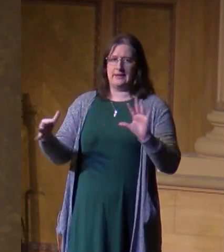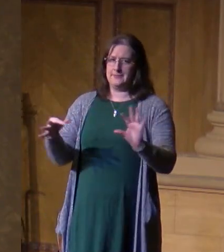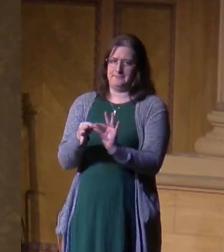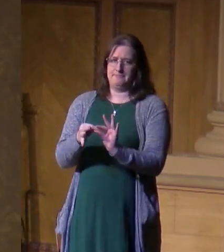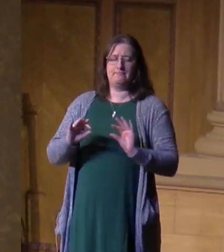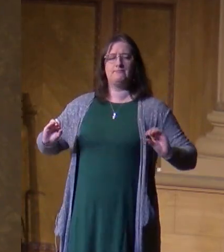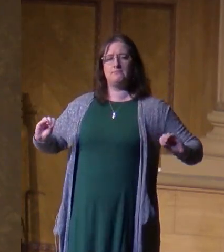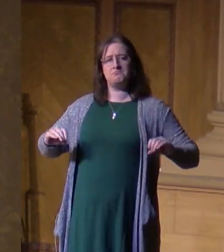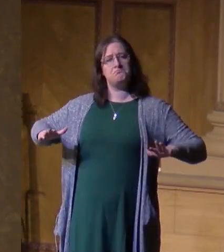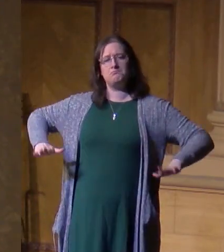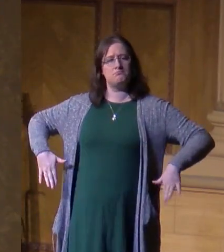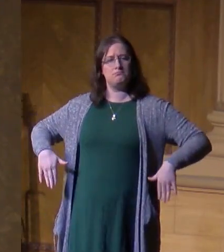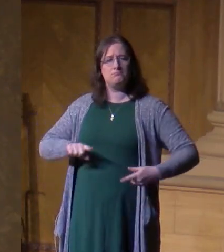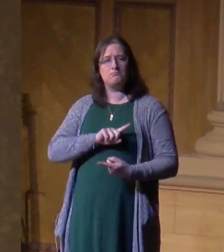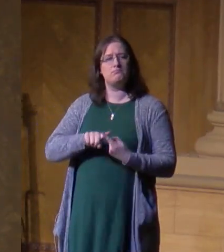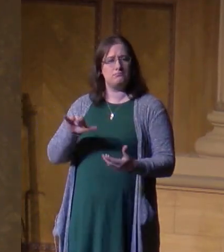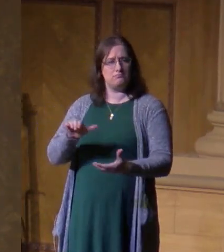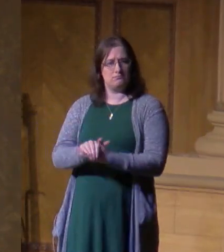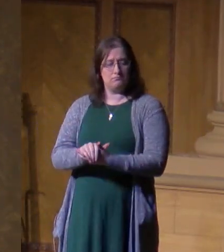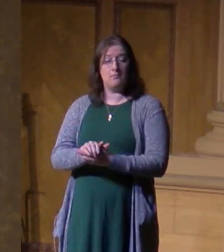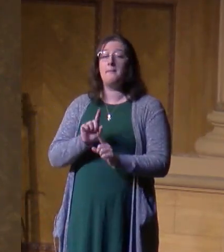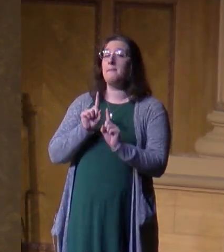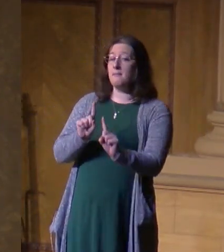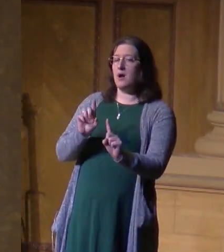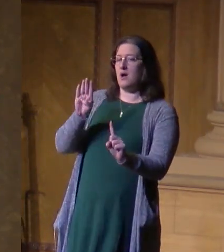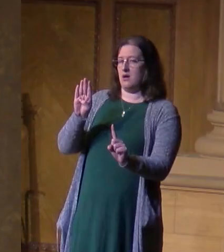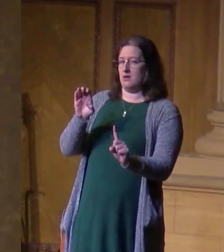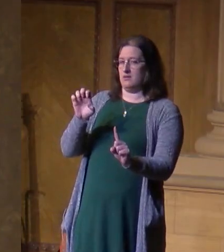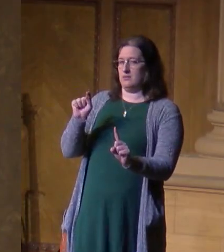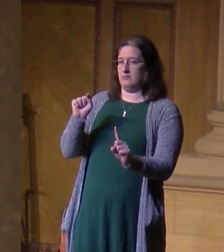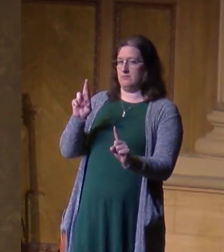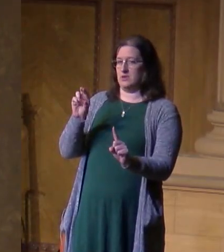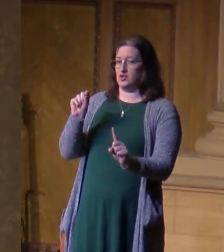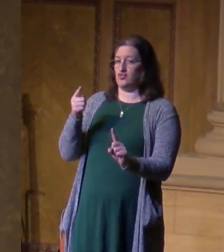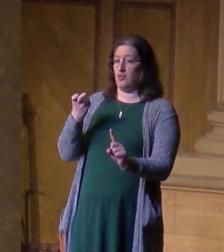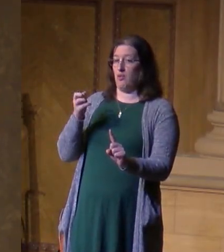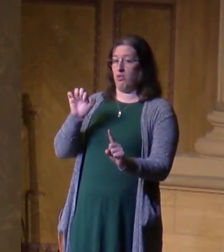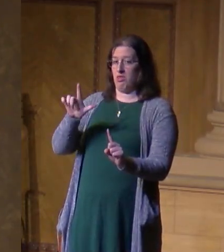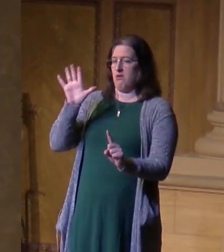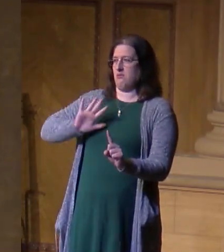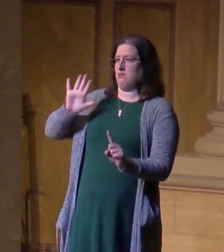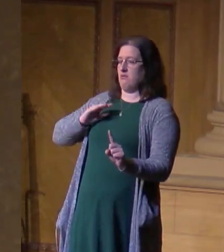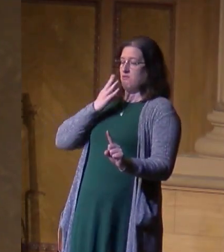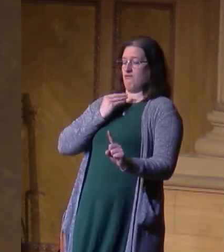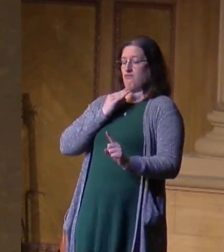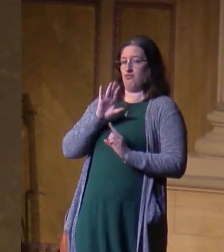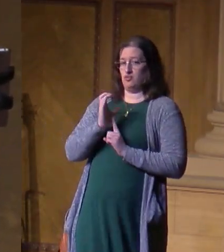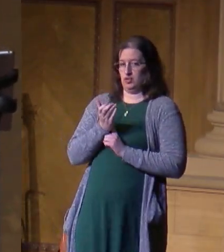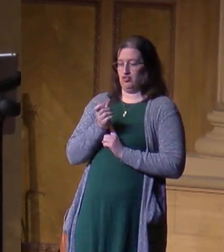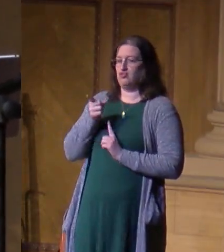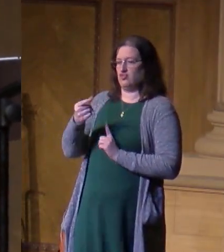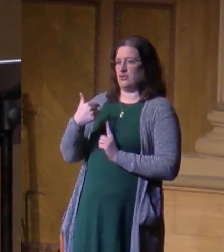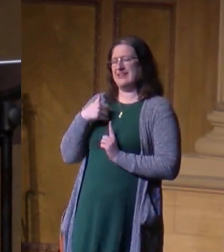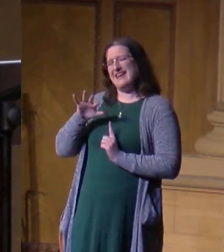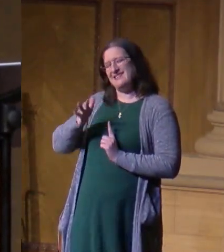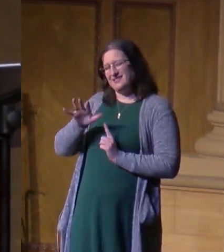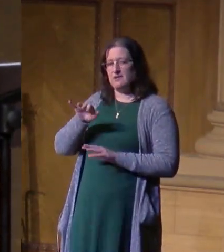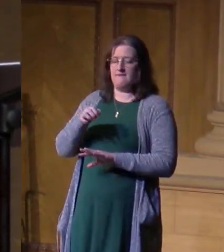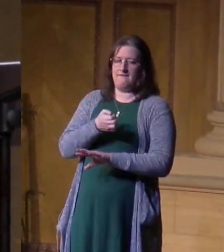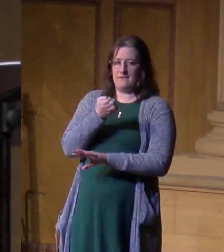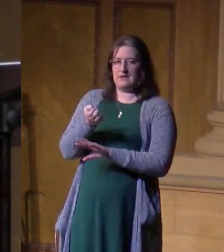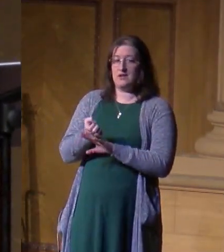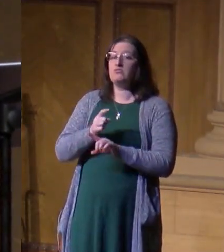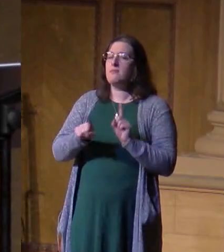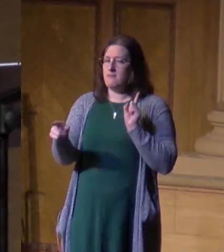for that to happen. But betrothal in Jewish culture at this time meant something similar to engagement,